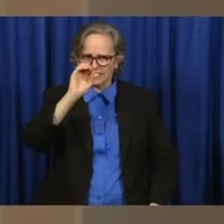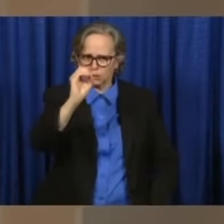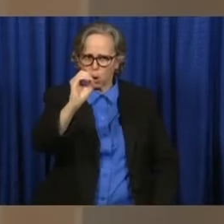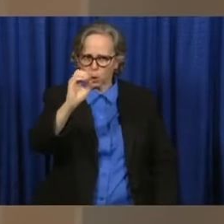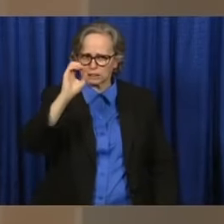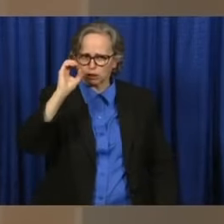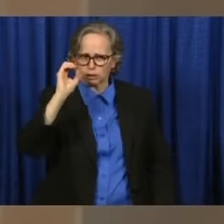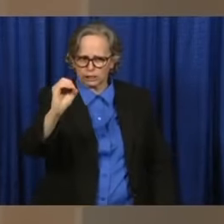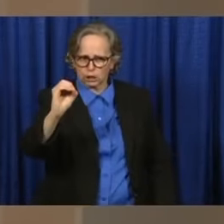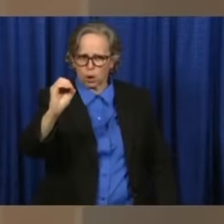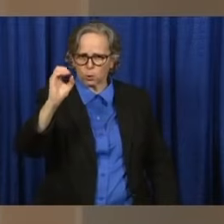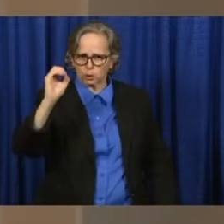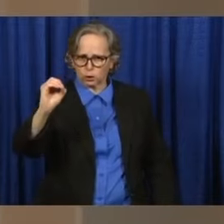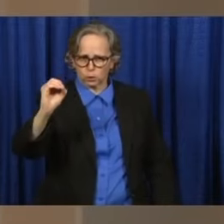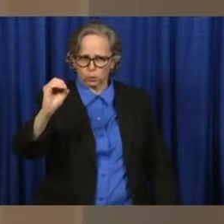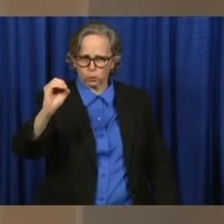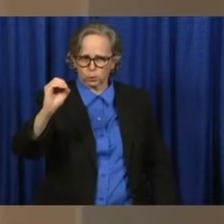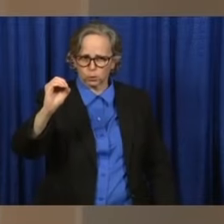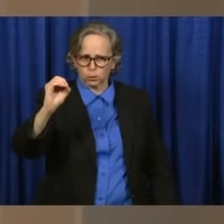2000180. That's